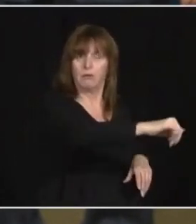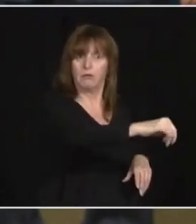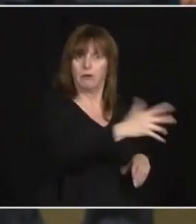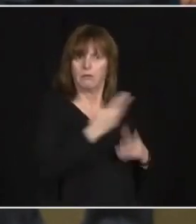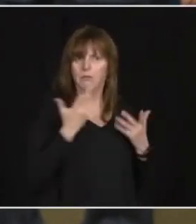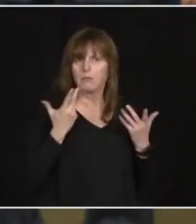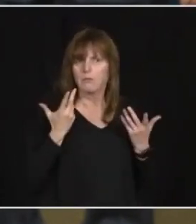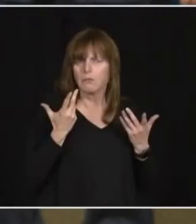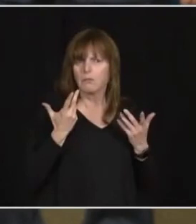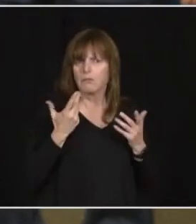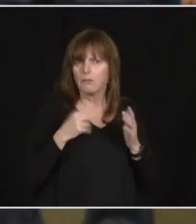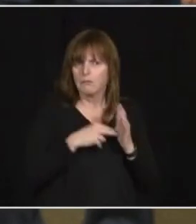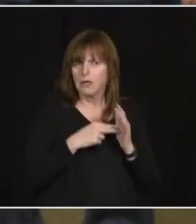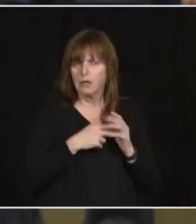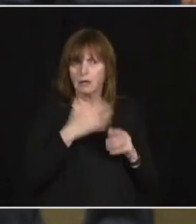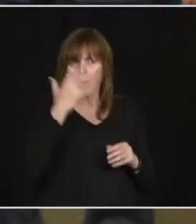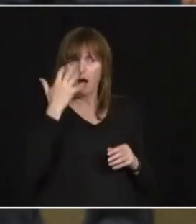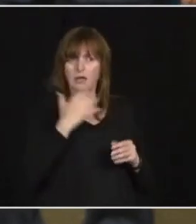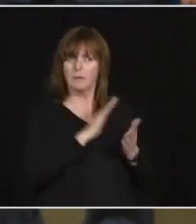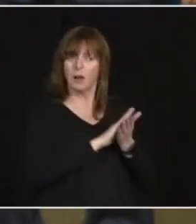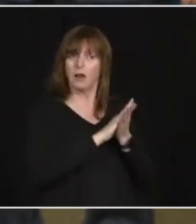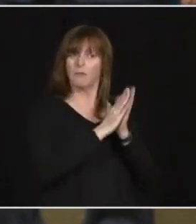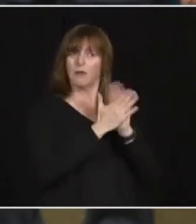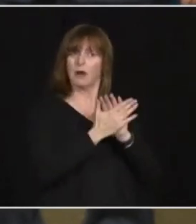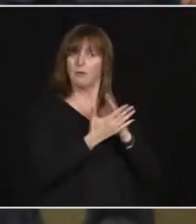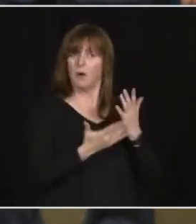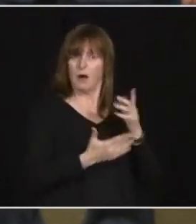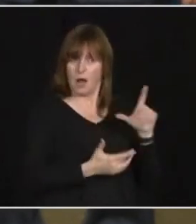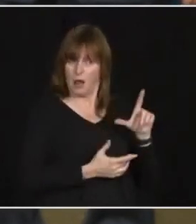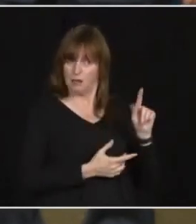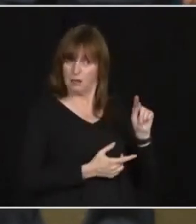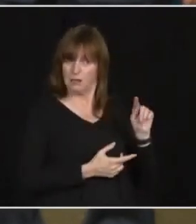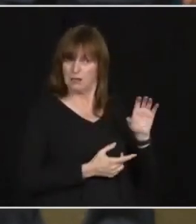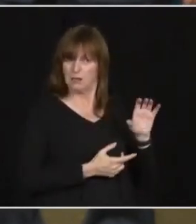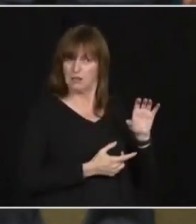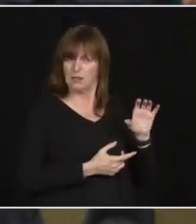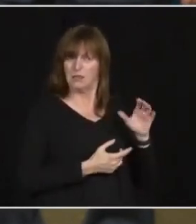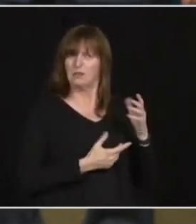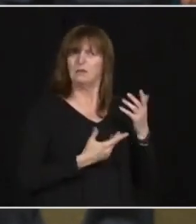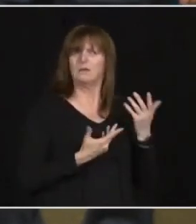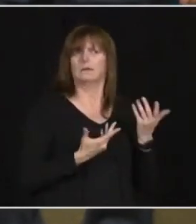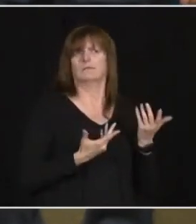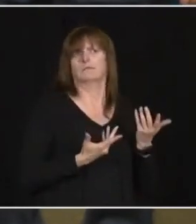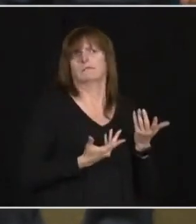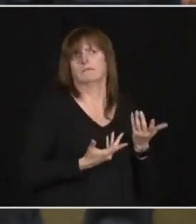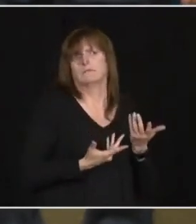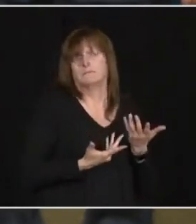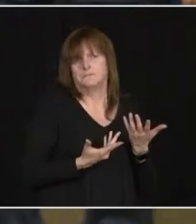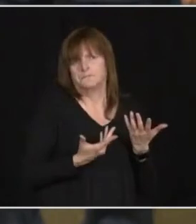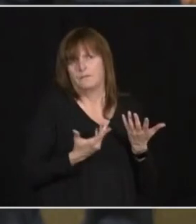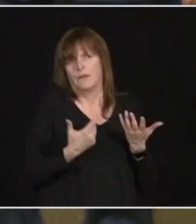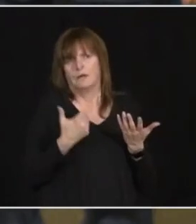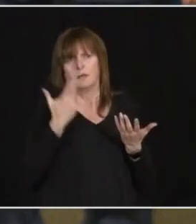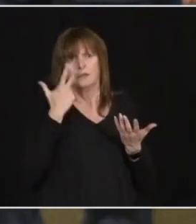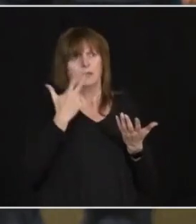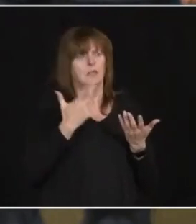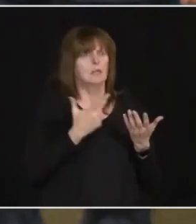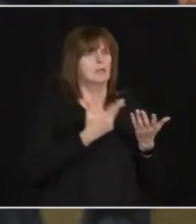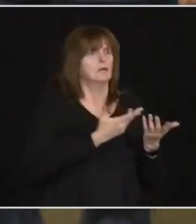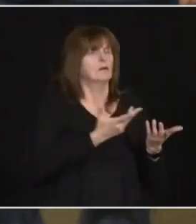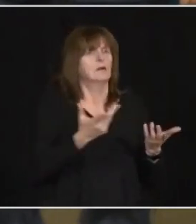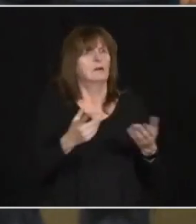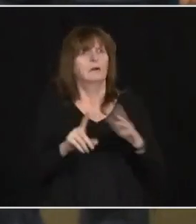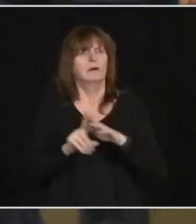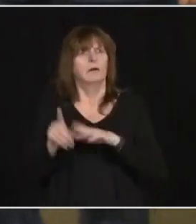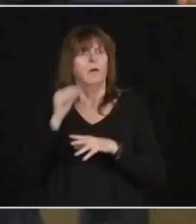care facilities in hospitals for people, seeing as what we're seeing happening in the sector now. Well, the decision was made